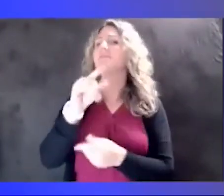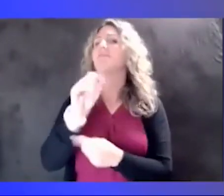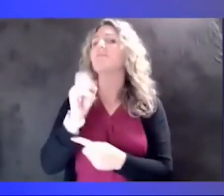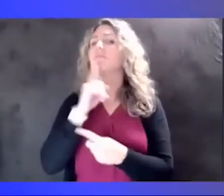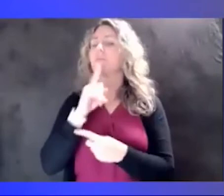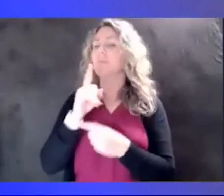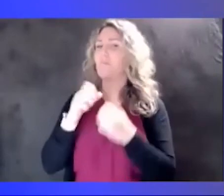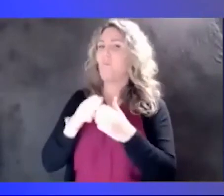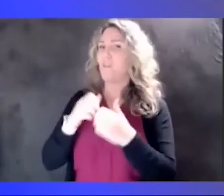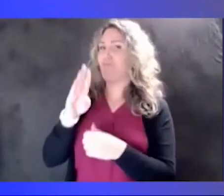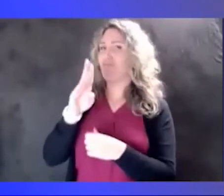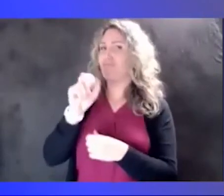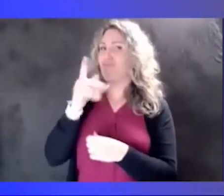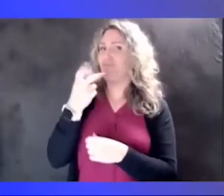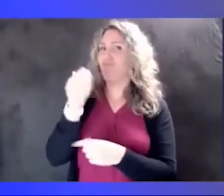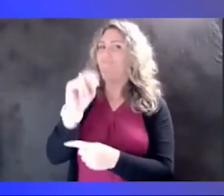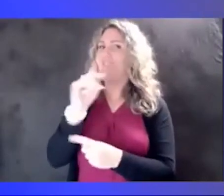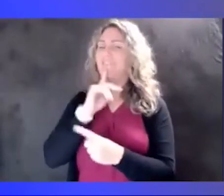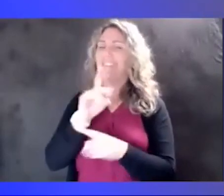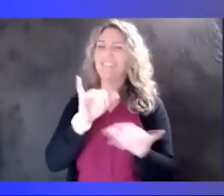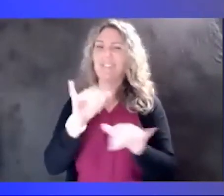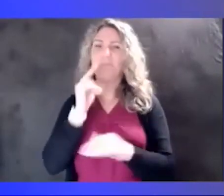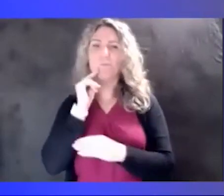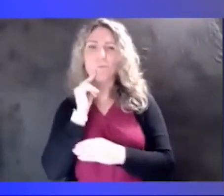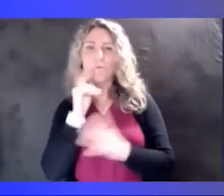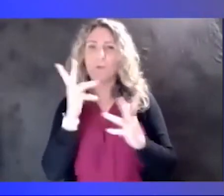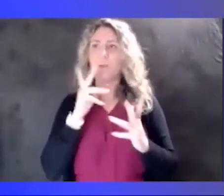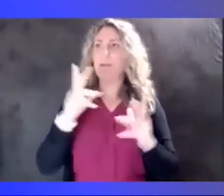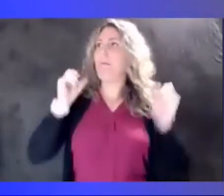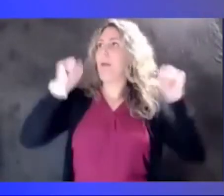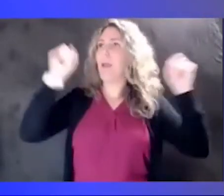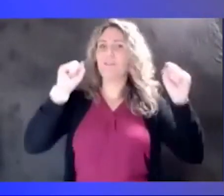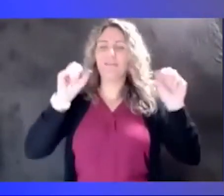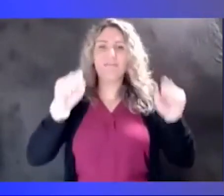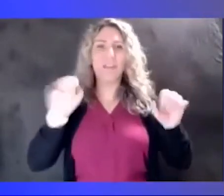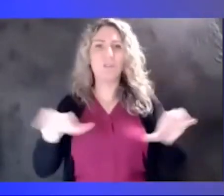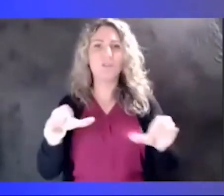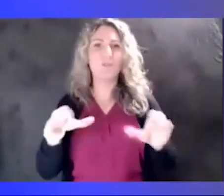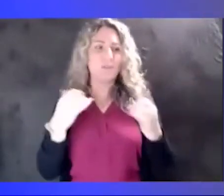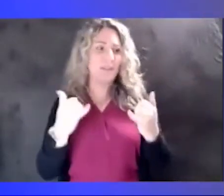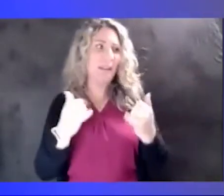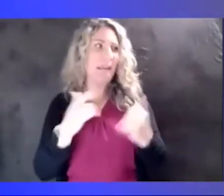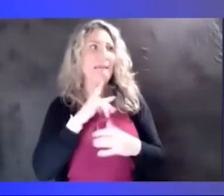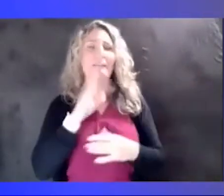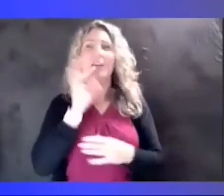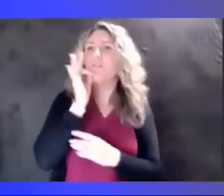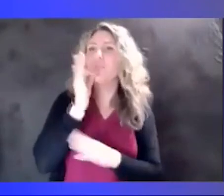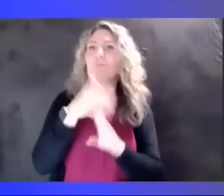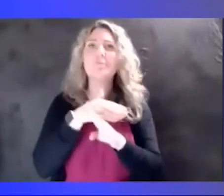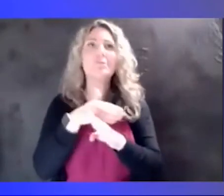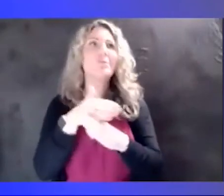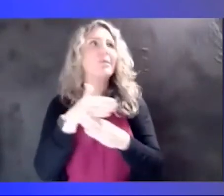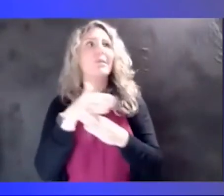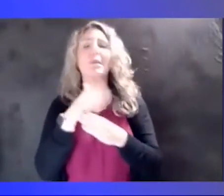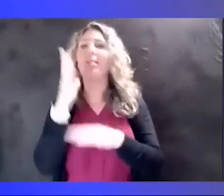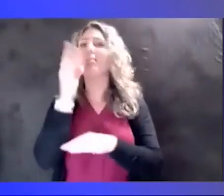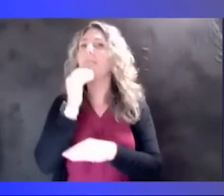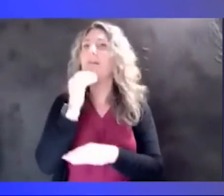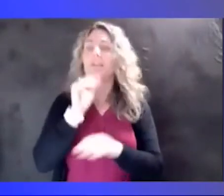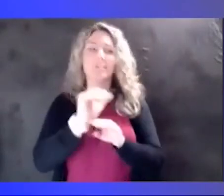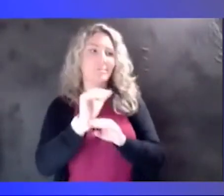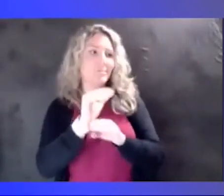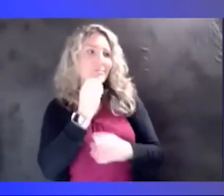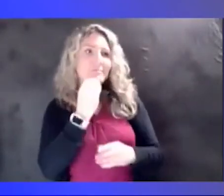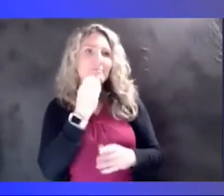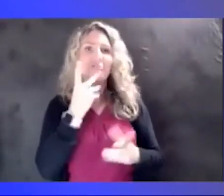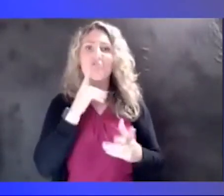Same with nutrition as you would exercise. What can you do today? Can you have a piece of fruit between lunch and dinner, or add one to your breakfast? What is it that